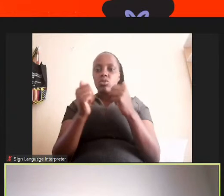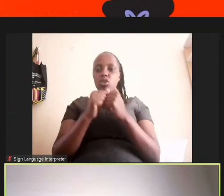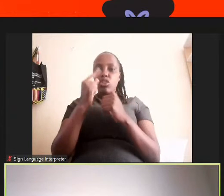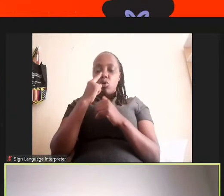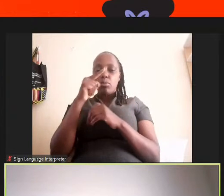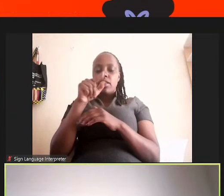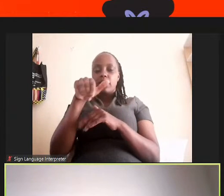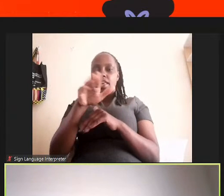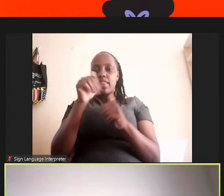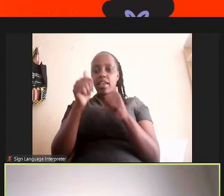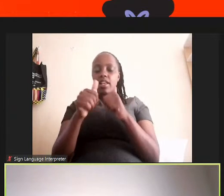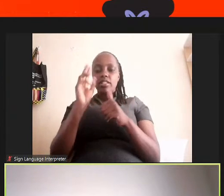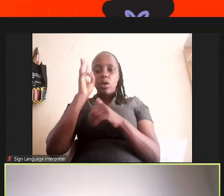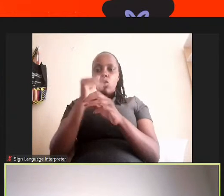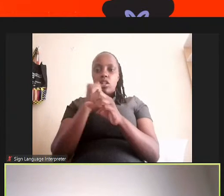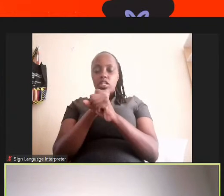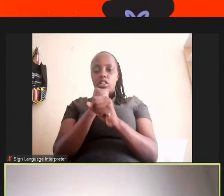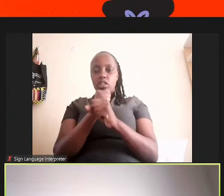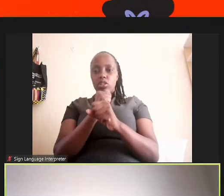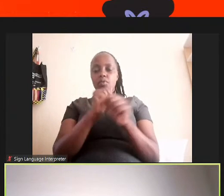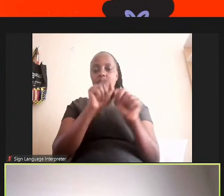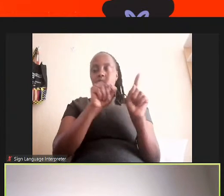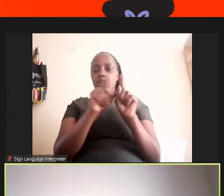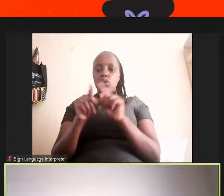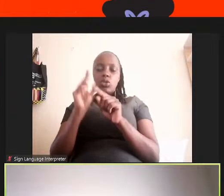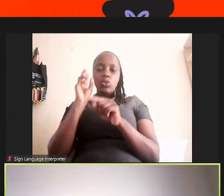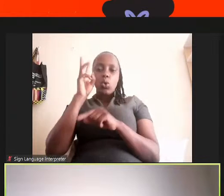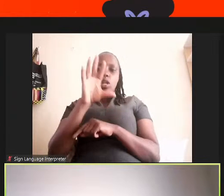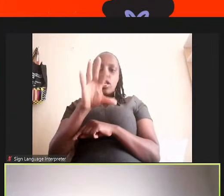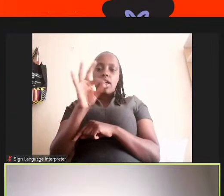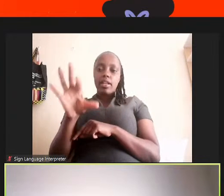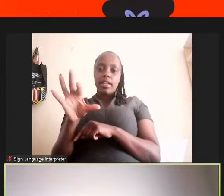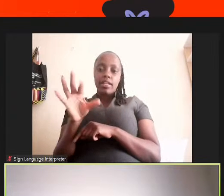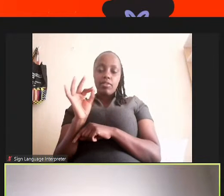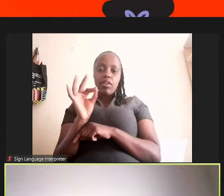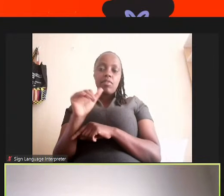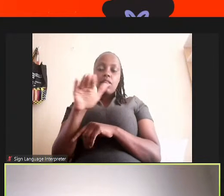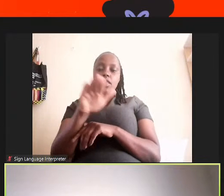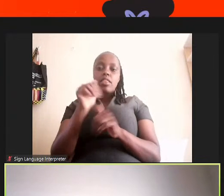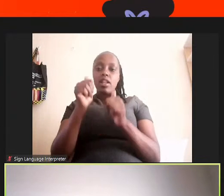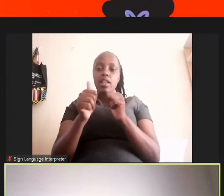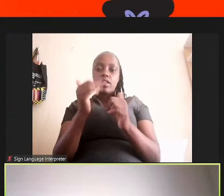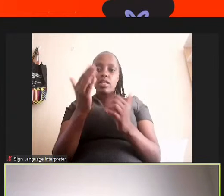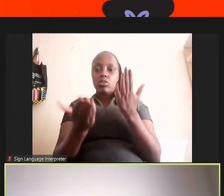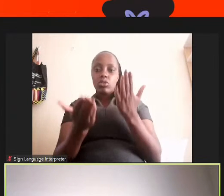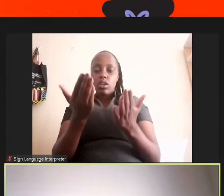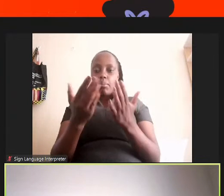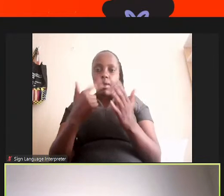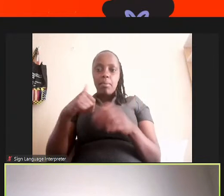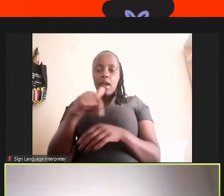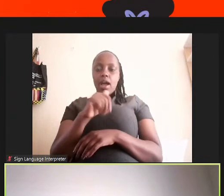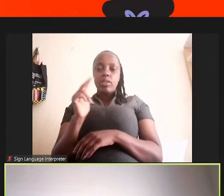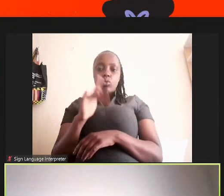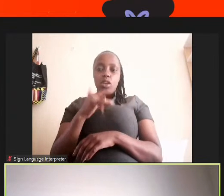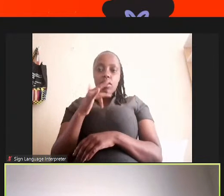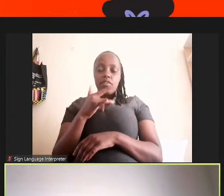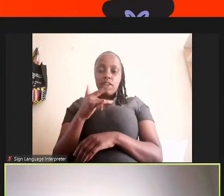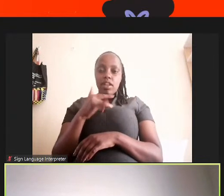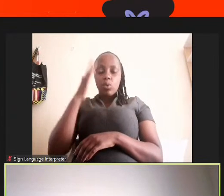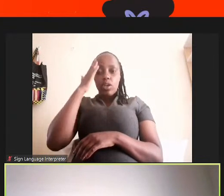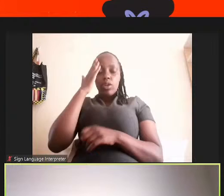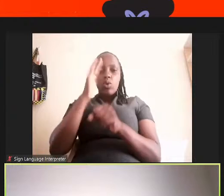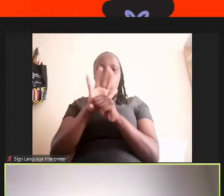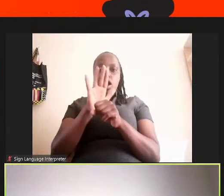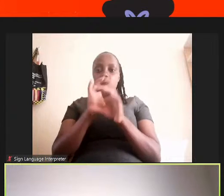looking out for. And then also identify areas that perhaps we feel that we don't know much